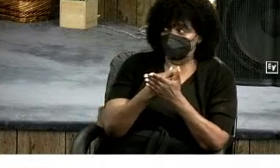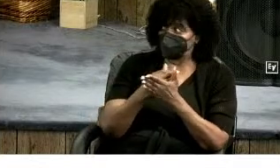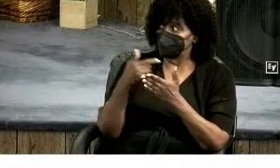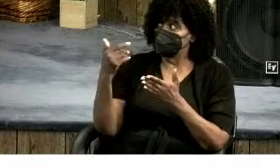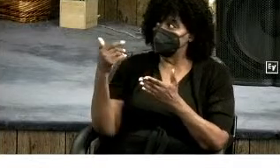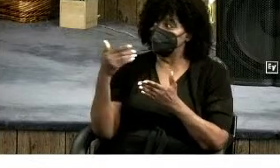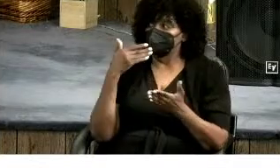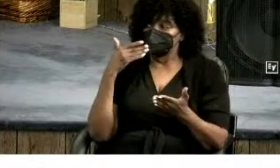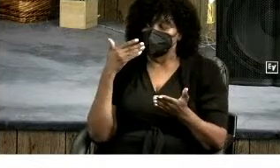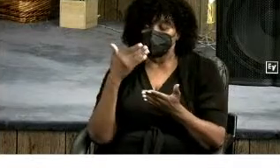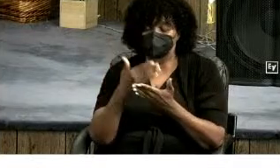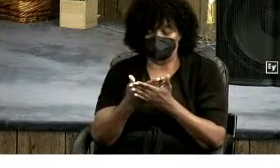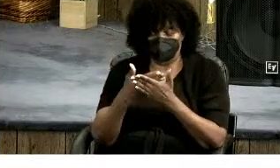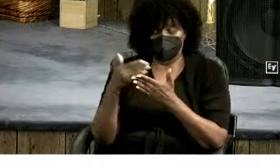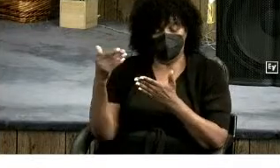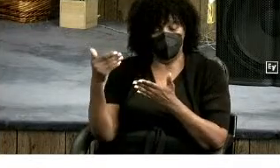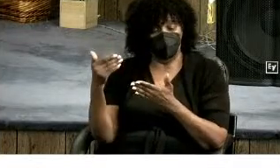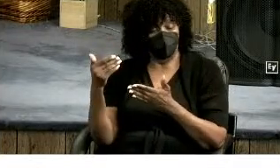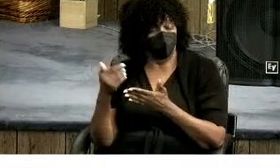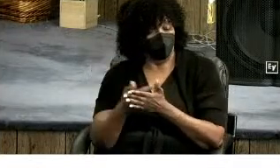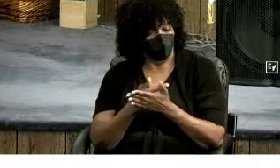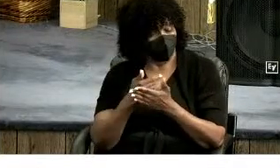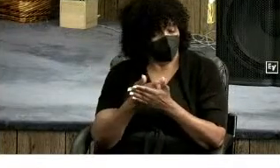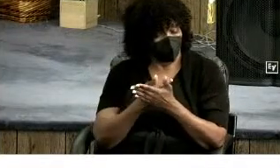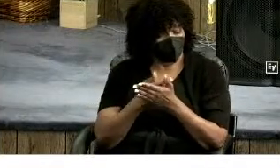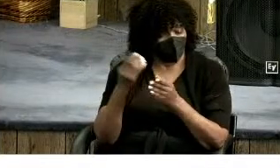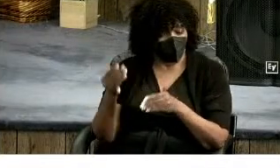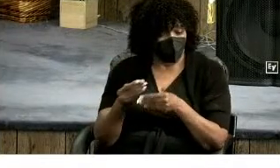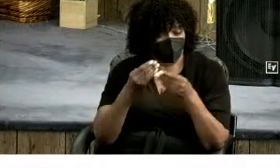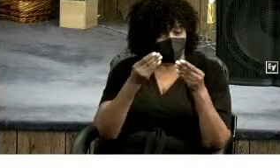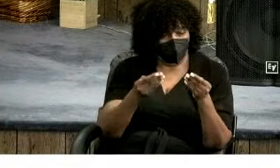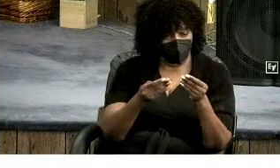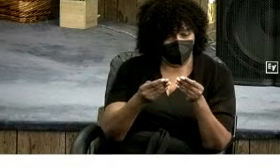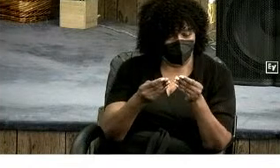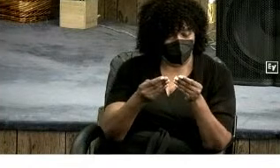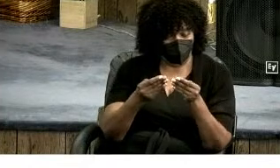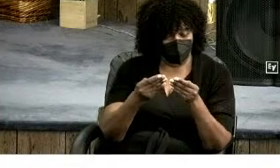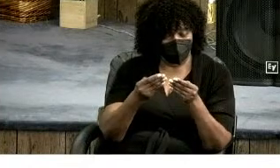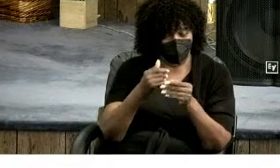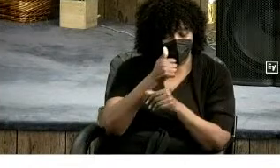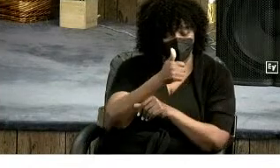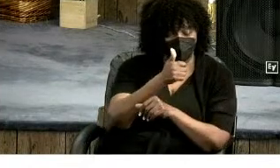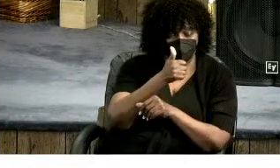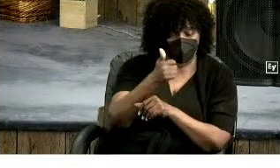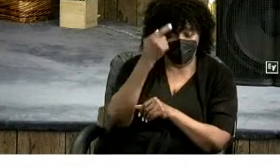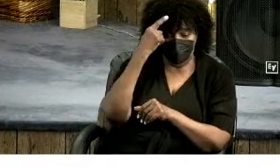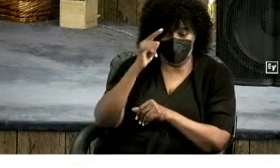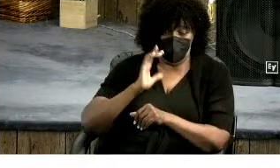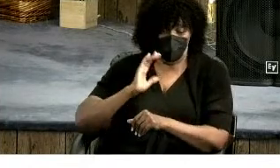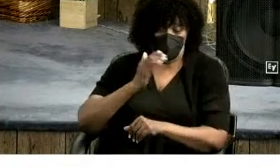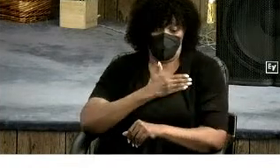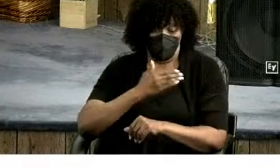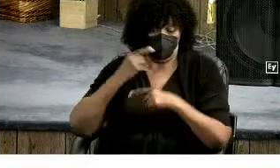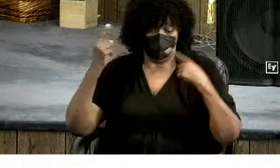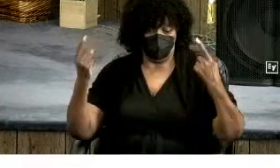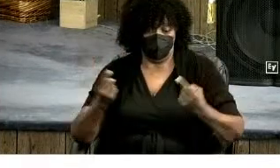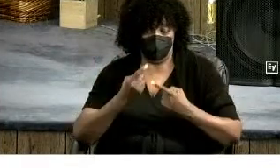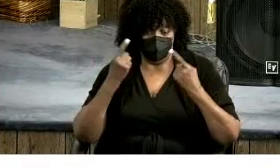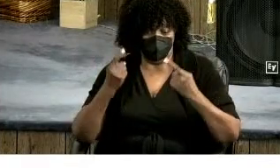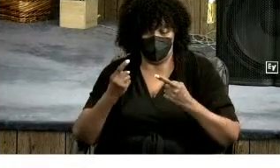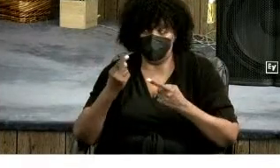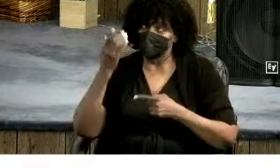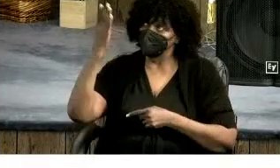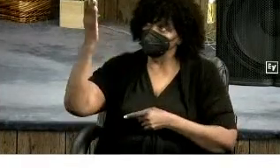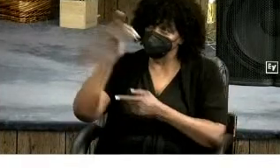news. Galatians 1:4 says, who gave himself for whose sin? Our sins, that he might deliver